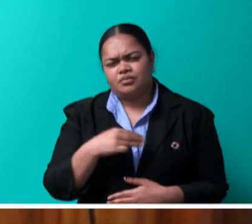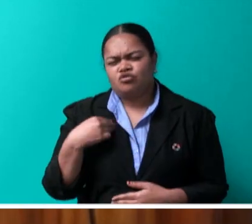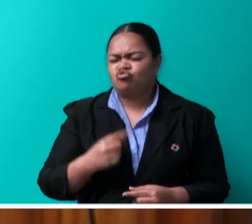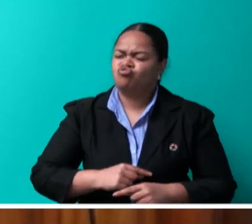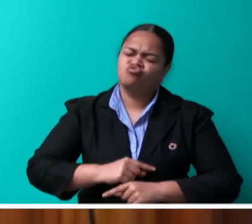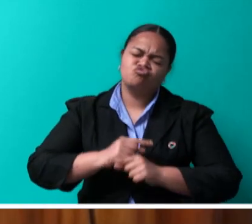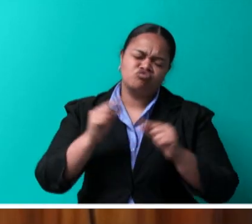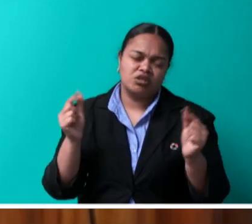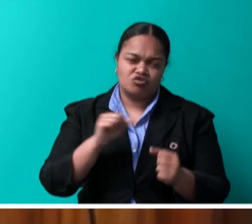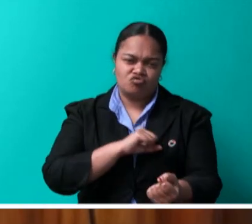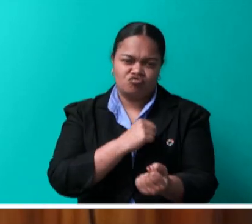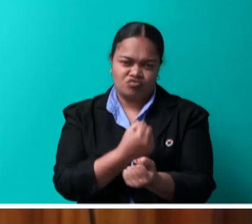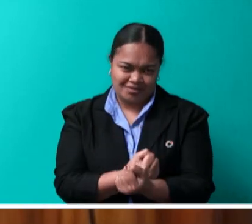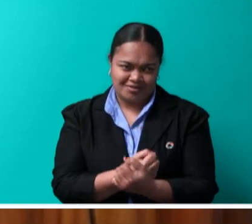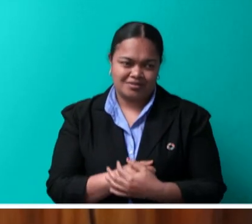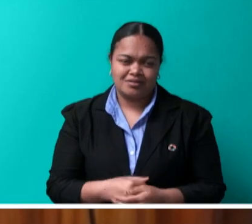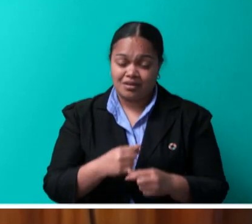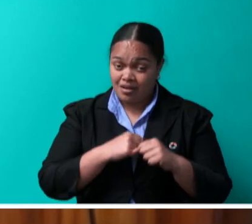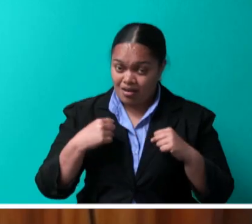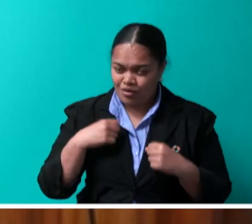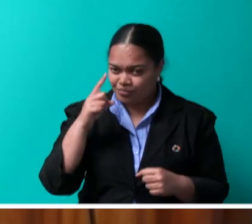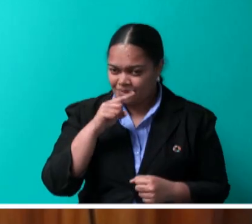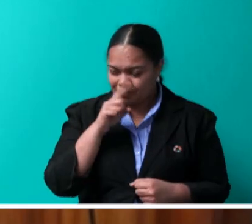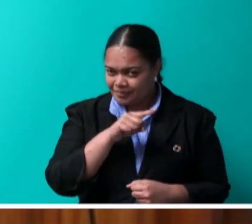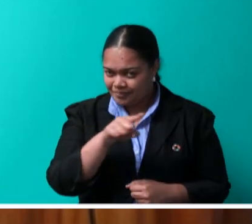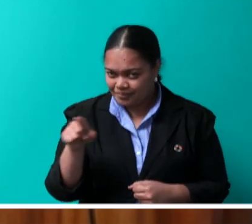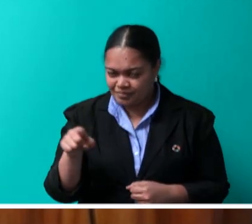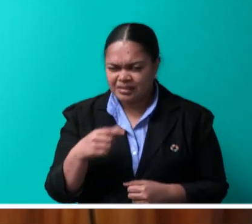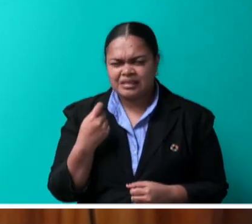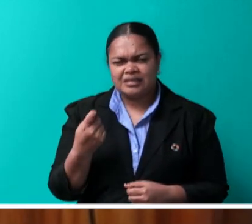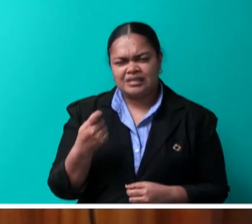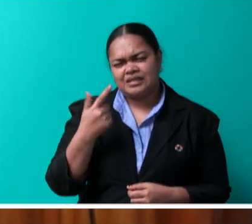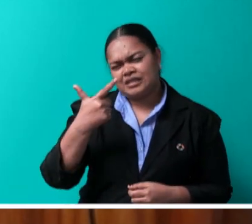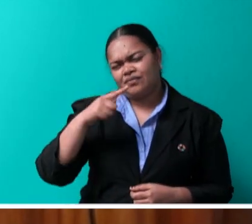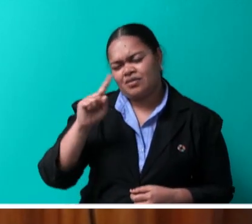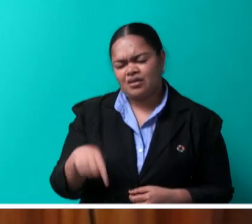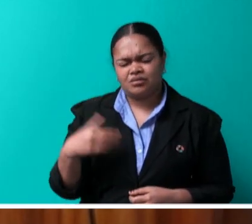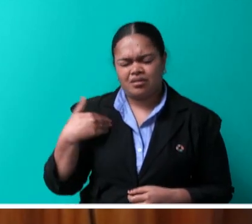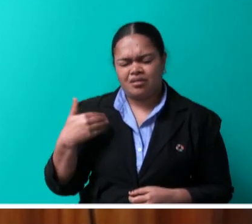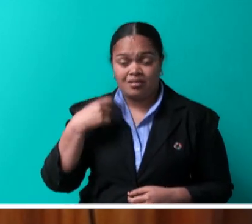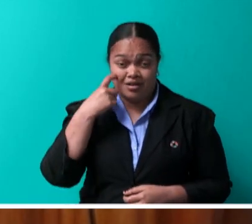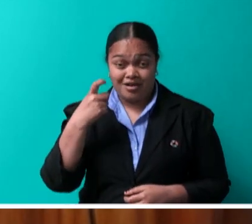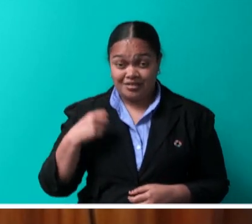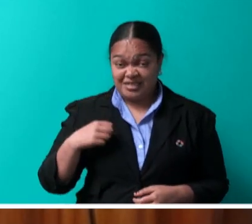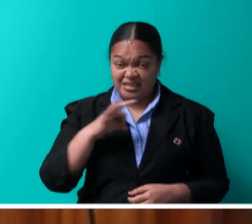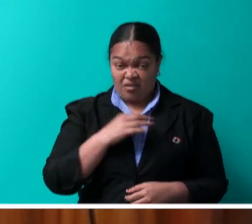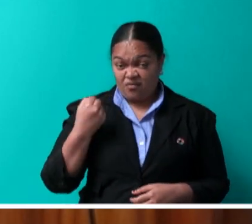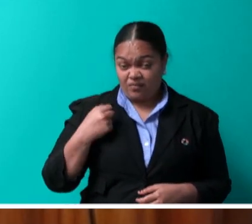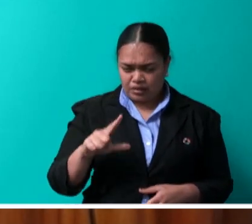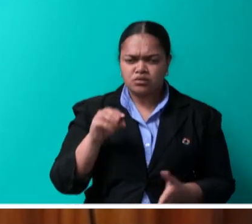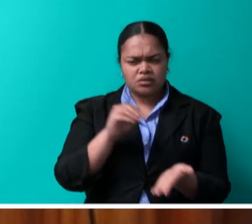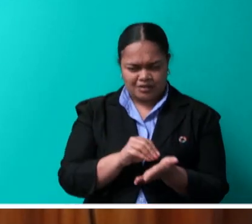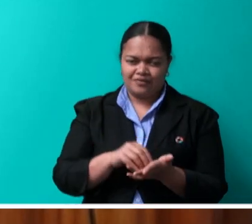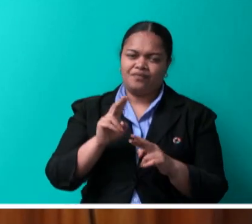strength. It is our people. Nearly 7,000 healthcare professionals and support staff serve Fiji